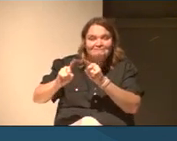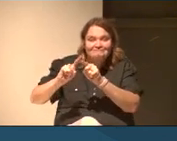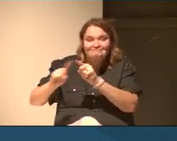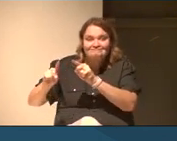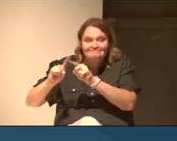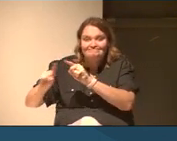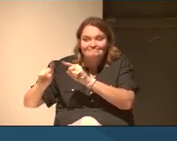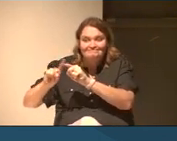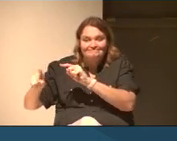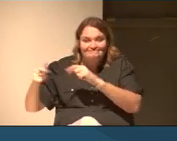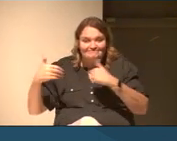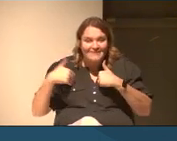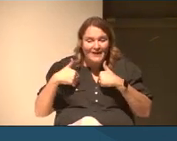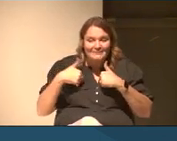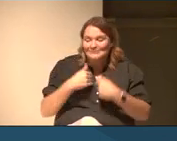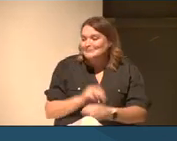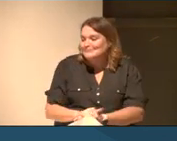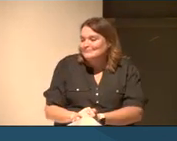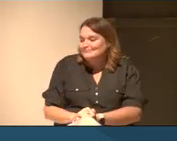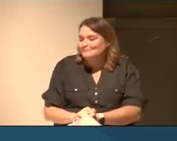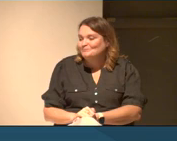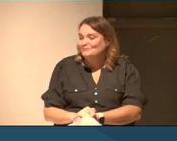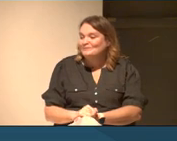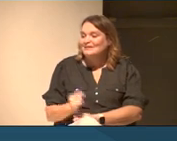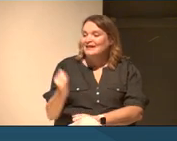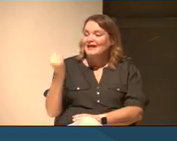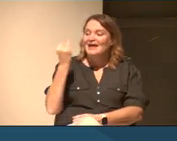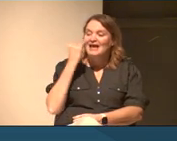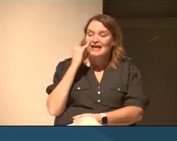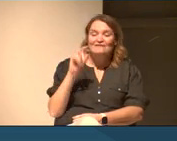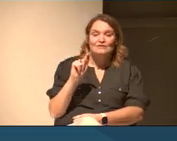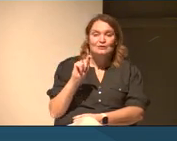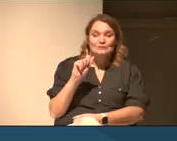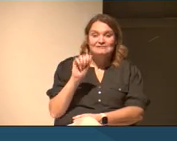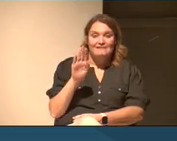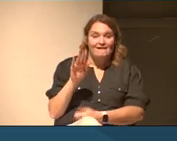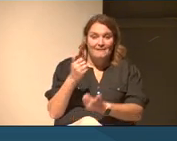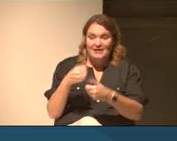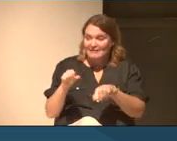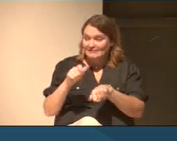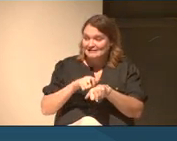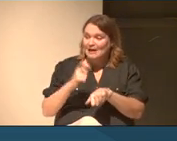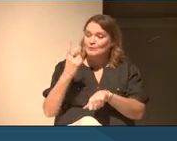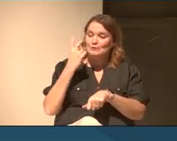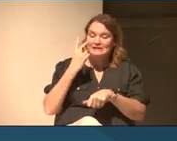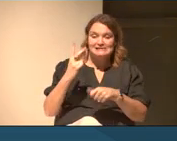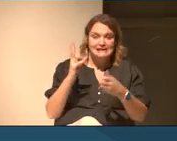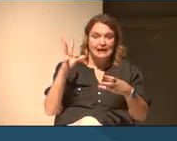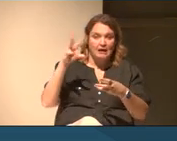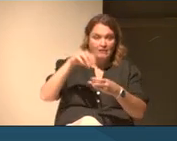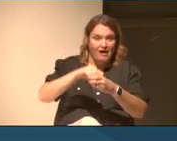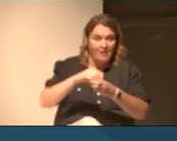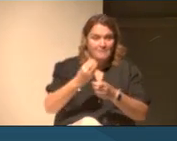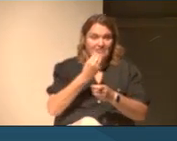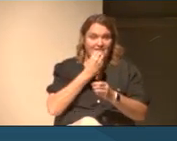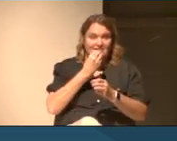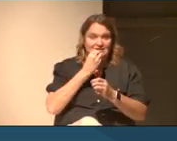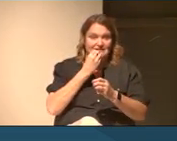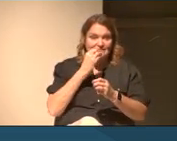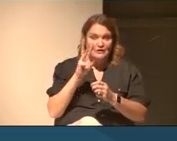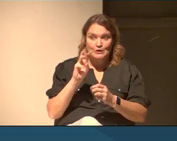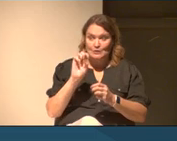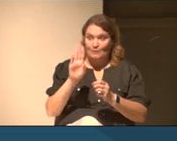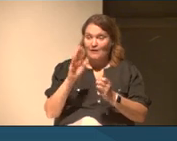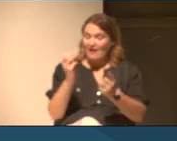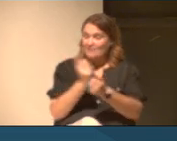series of specimen. If you hit the tab at any time, you can see this is kind of that complex food web, and everything that